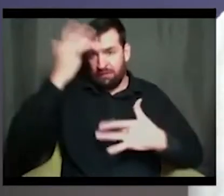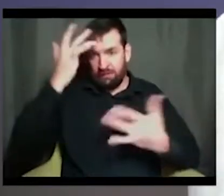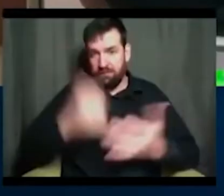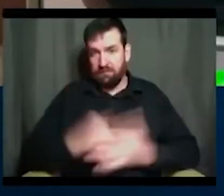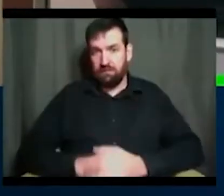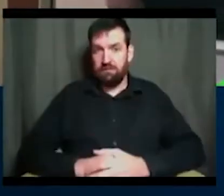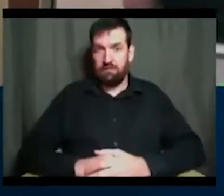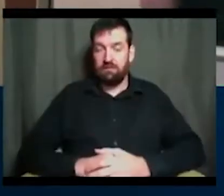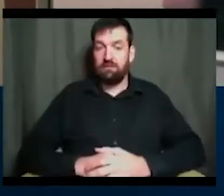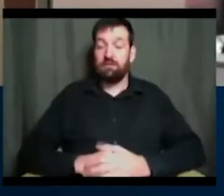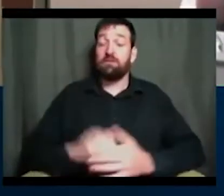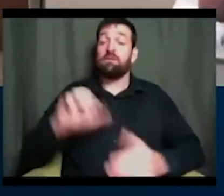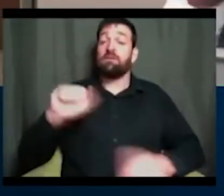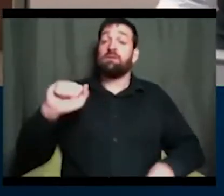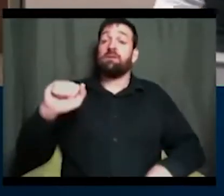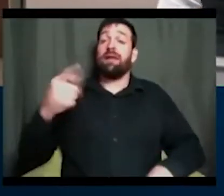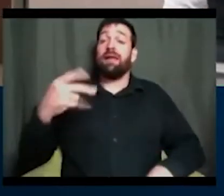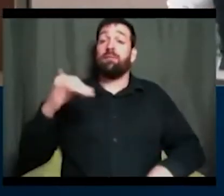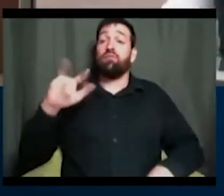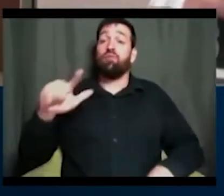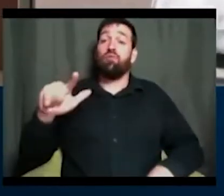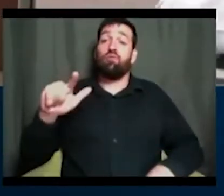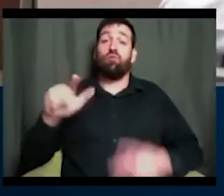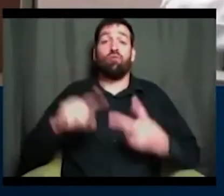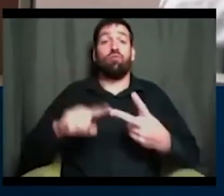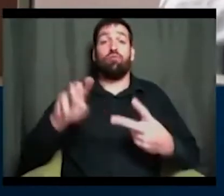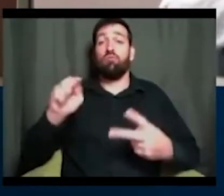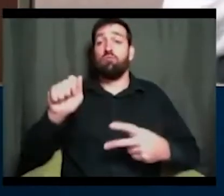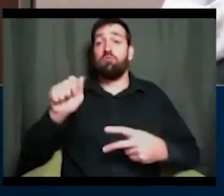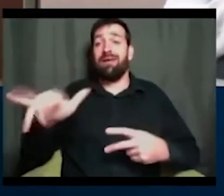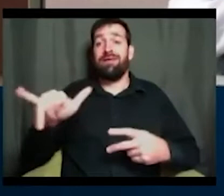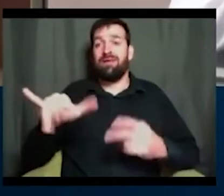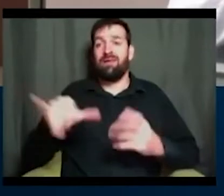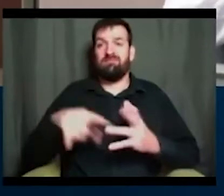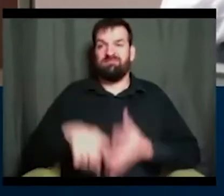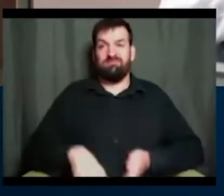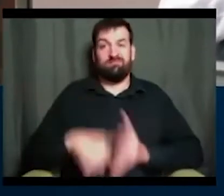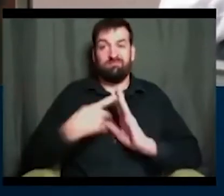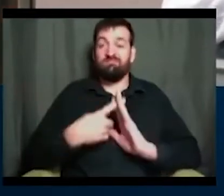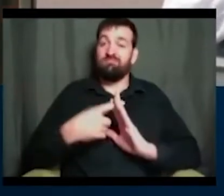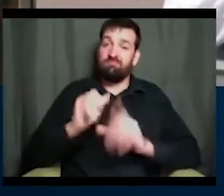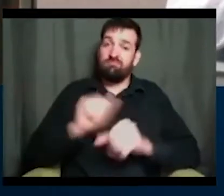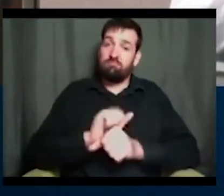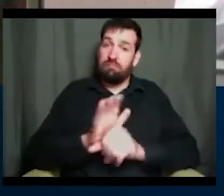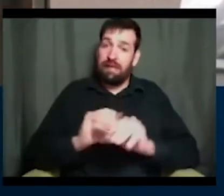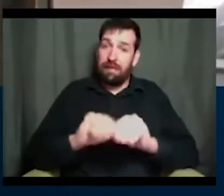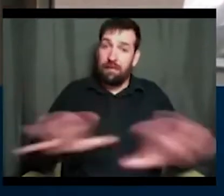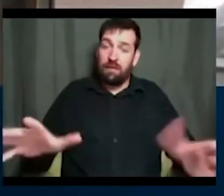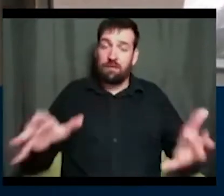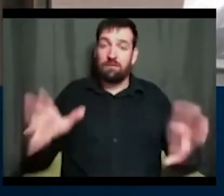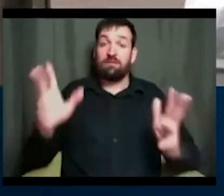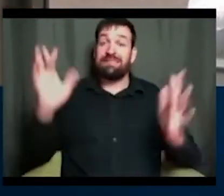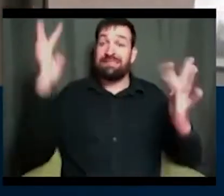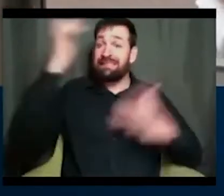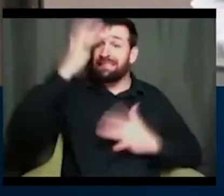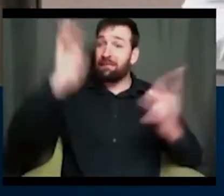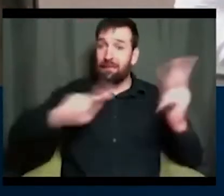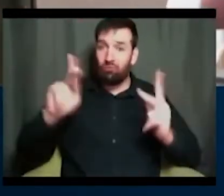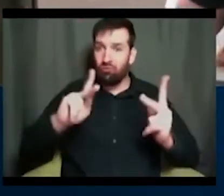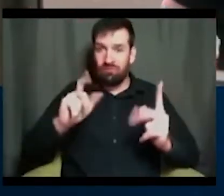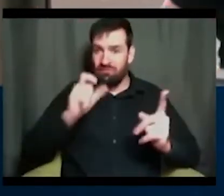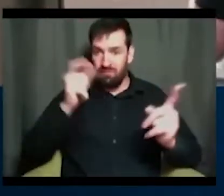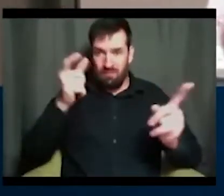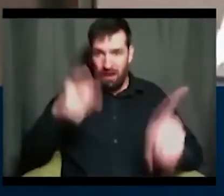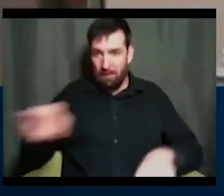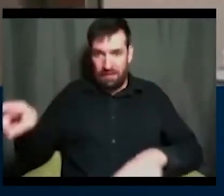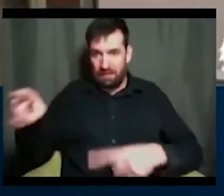into April and May, right, at the very beginning of the pandemic, sick people in general weren't really happening too much, even before the COVID